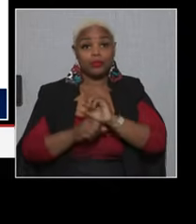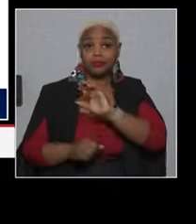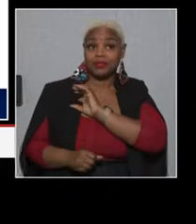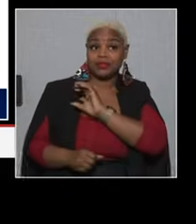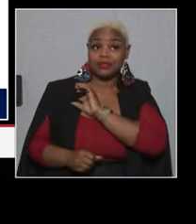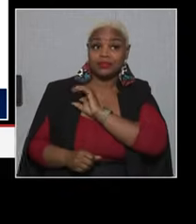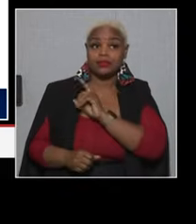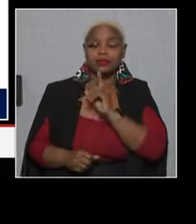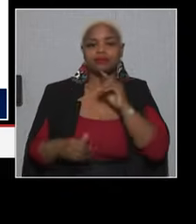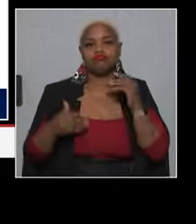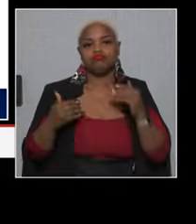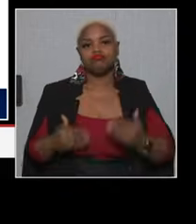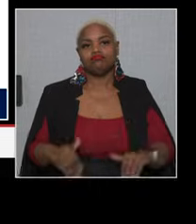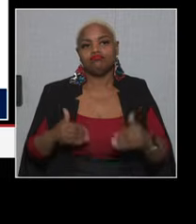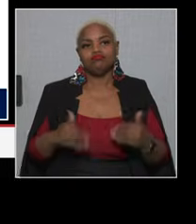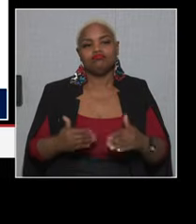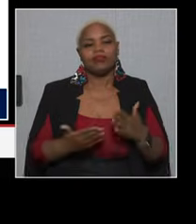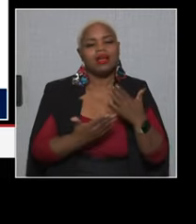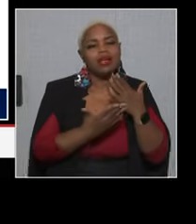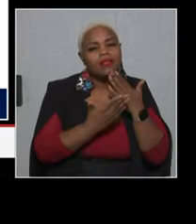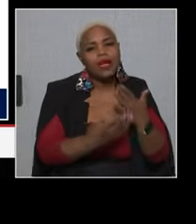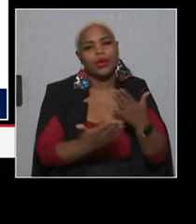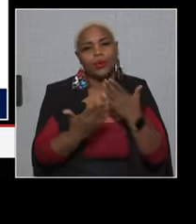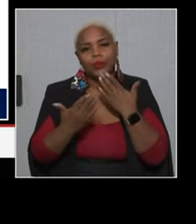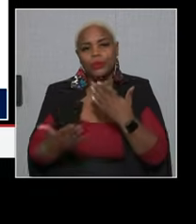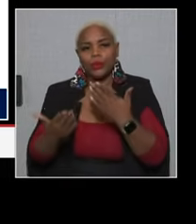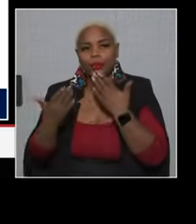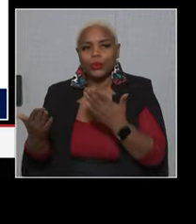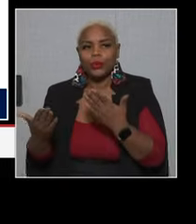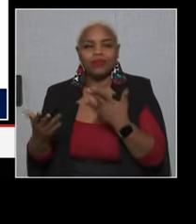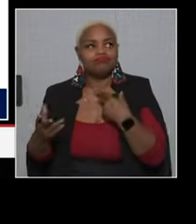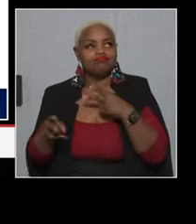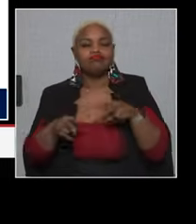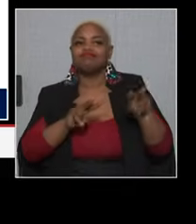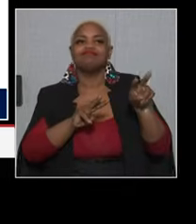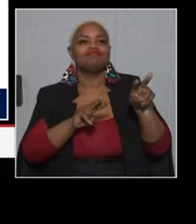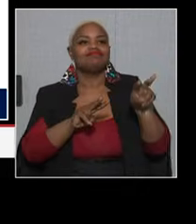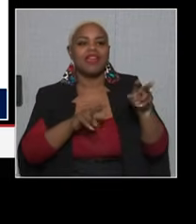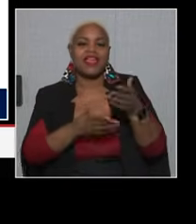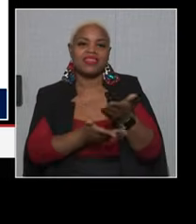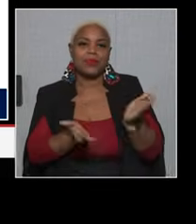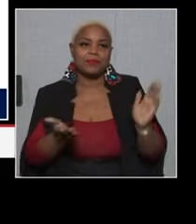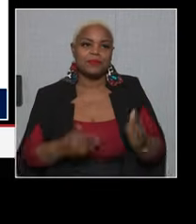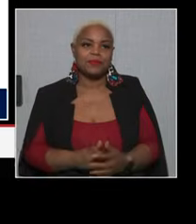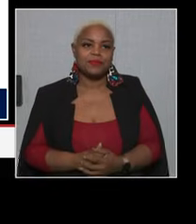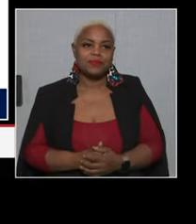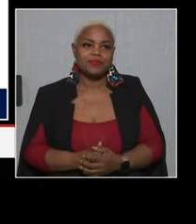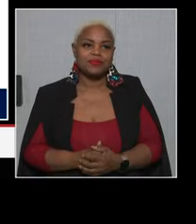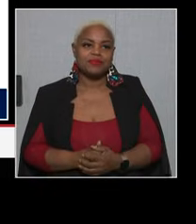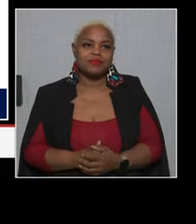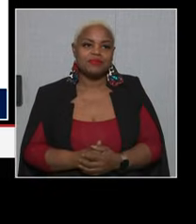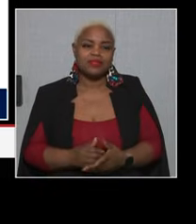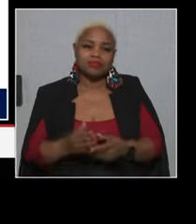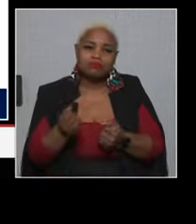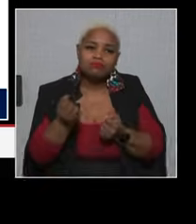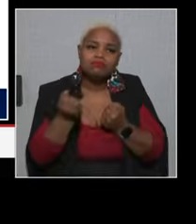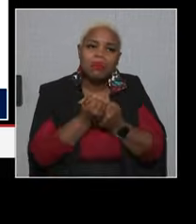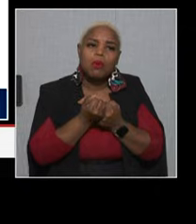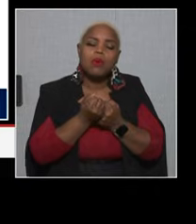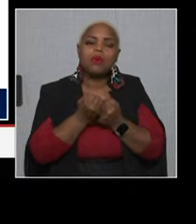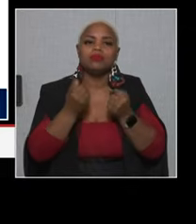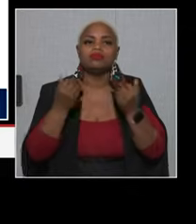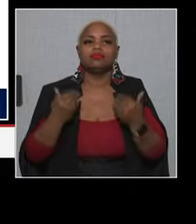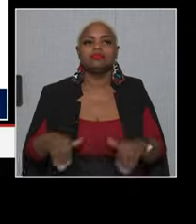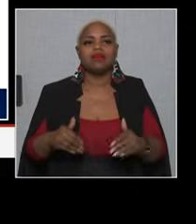I cannot express my admiration and unwavering commitment and support that our